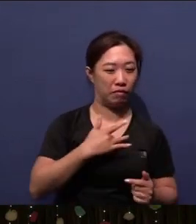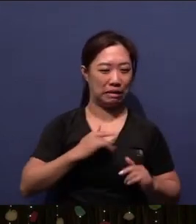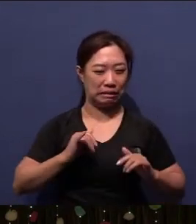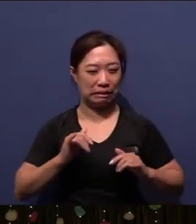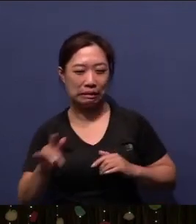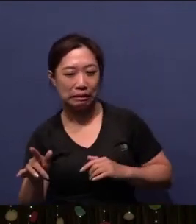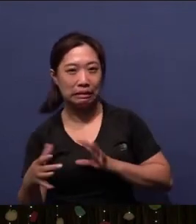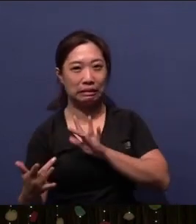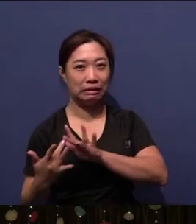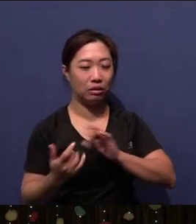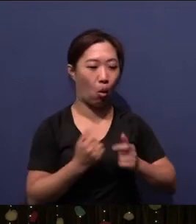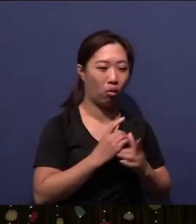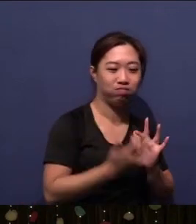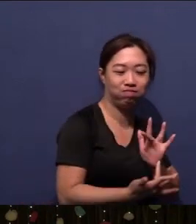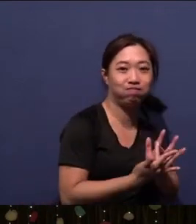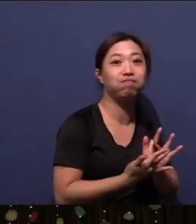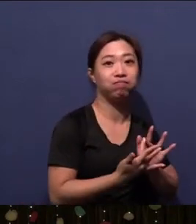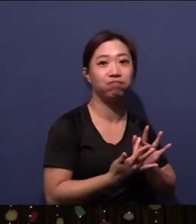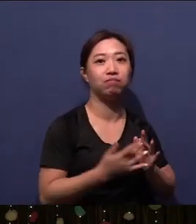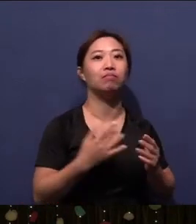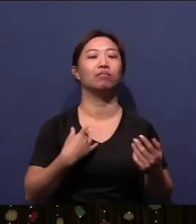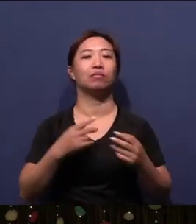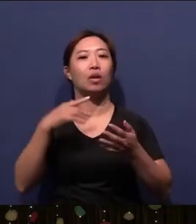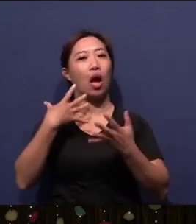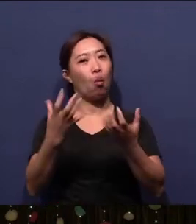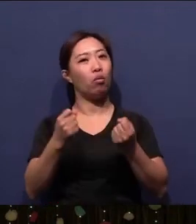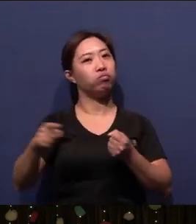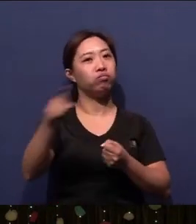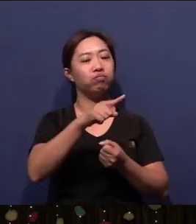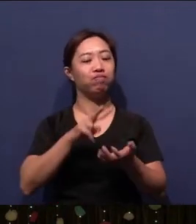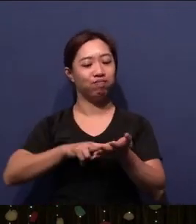I want to challenge you to stand as we sing the closing song.